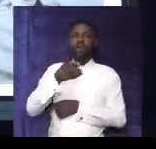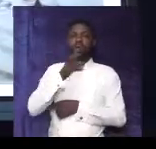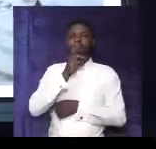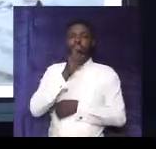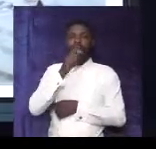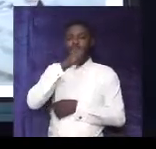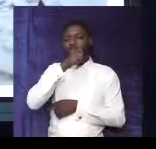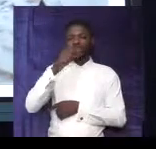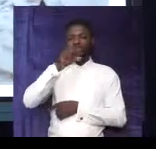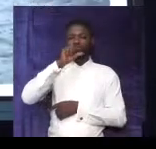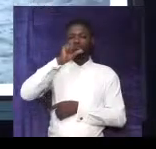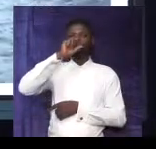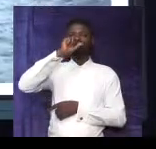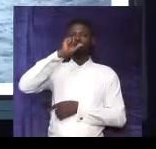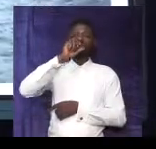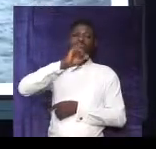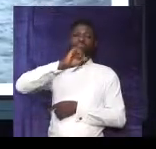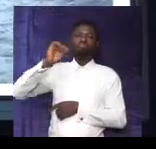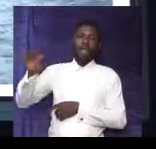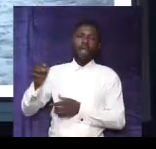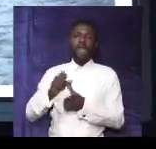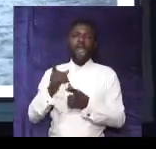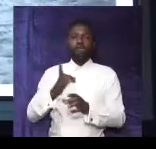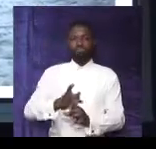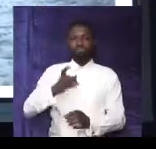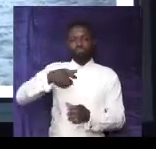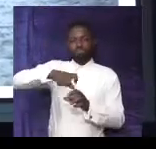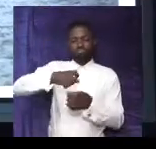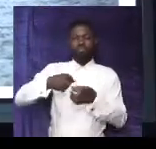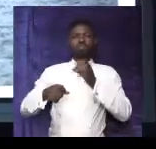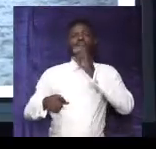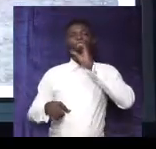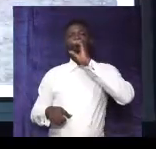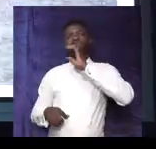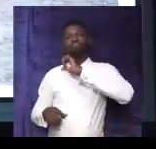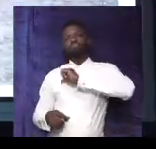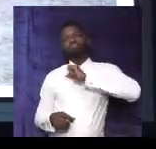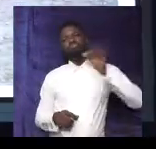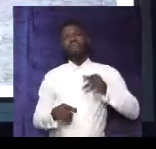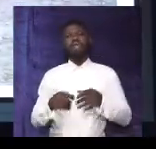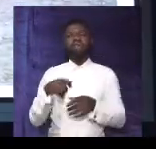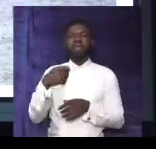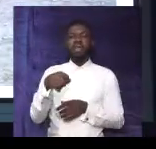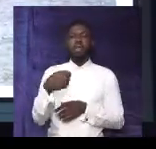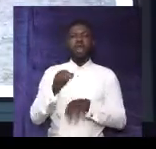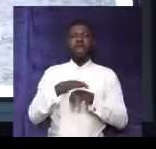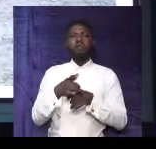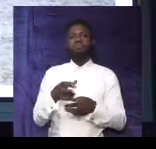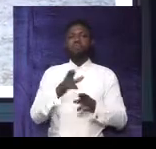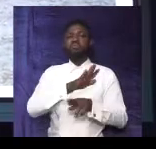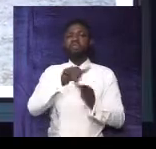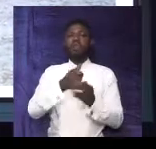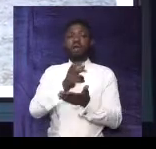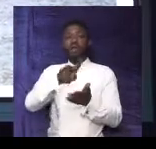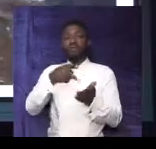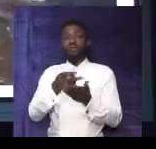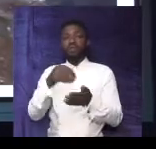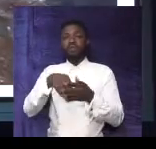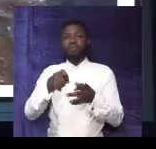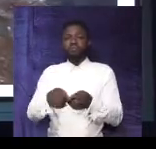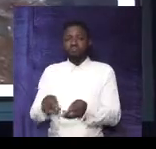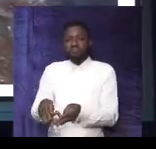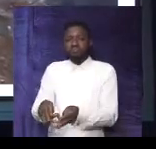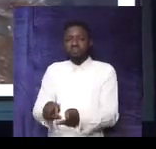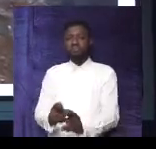away the bottle, plastic, nylons on the road, and all this falls